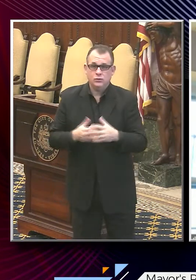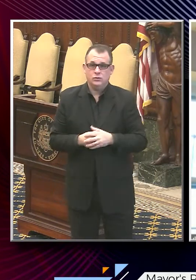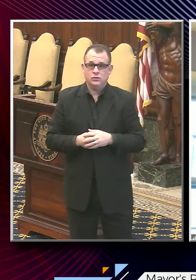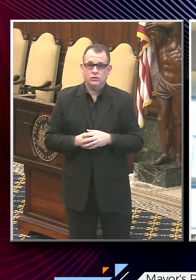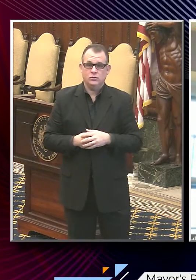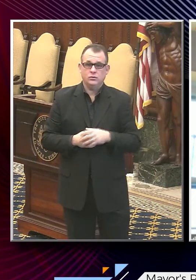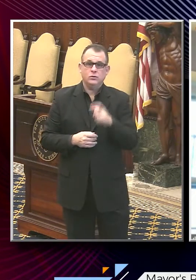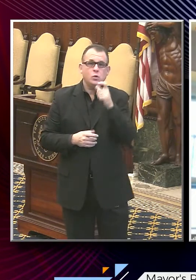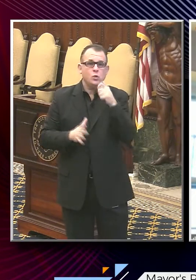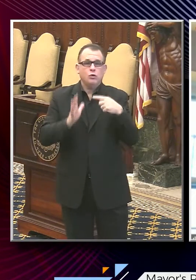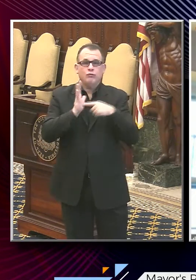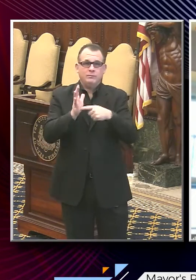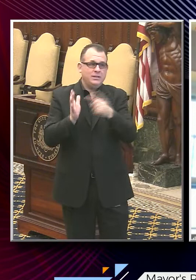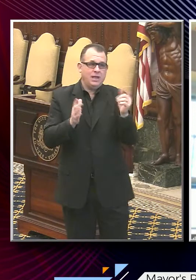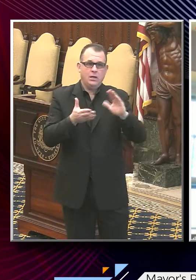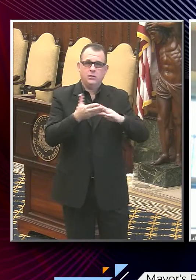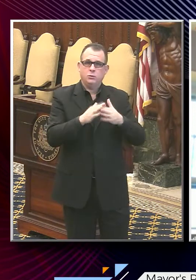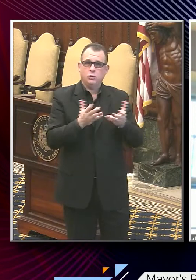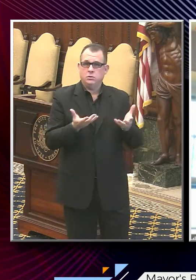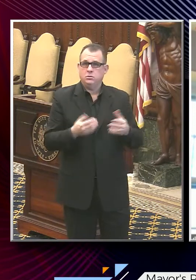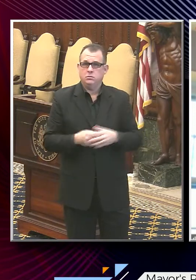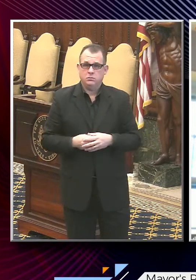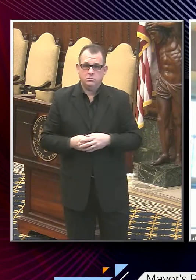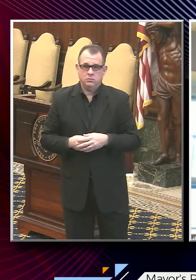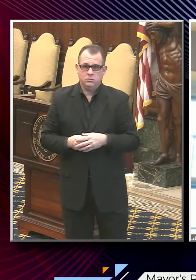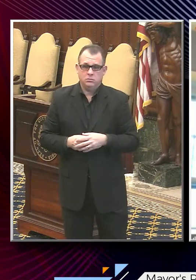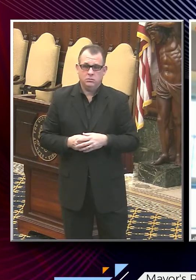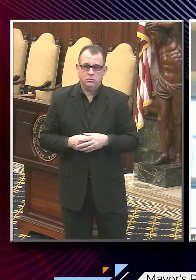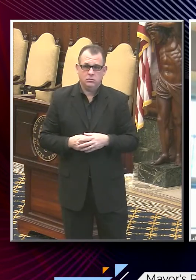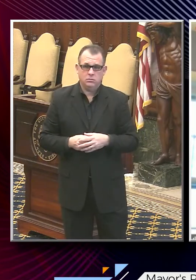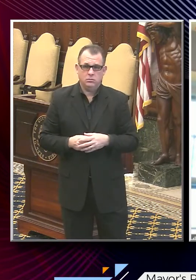that represent those communities.